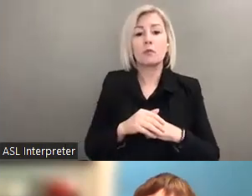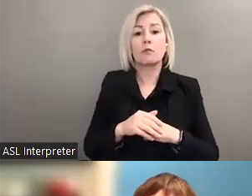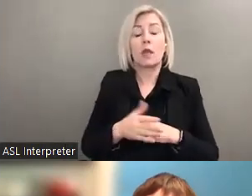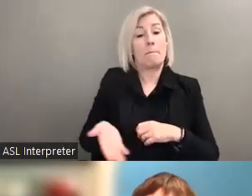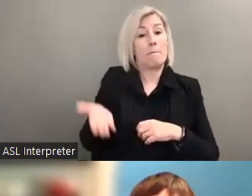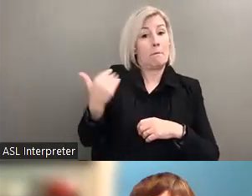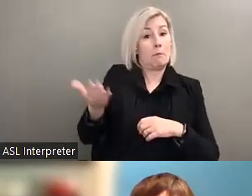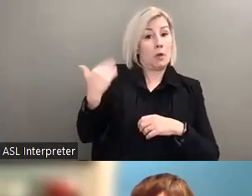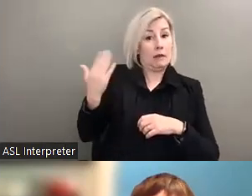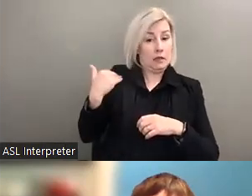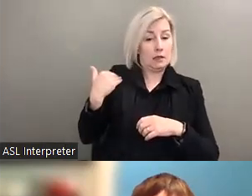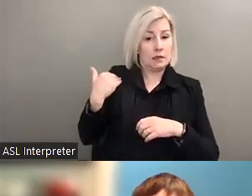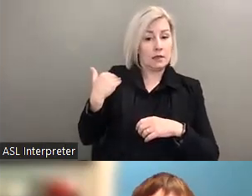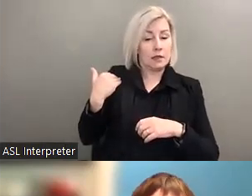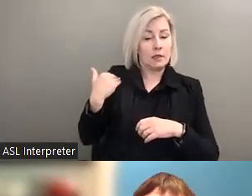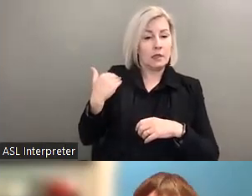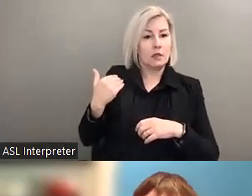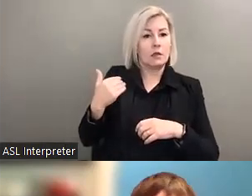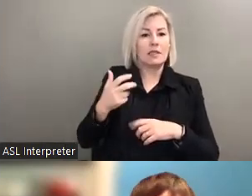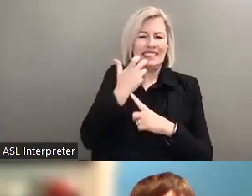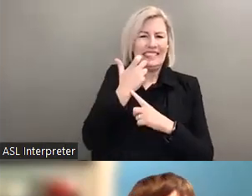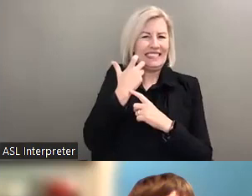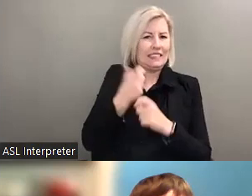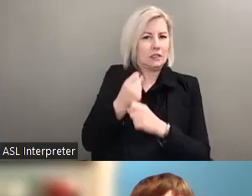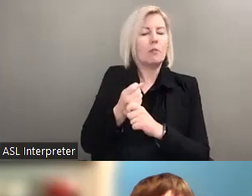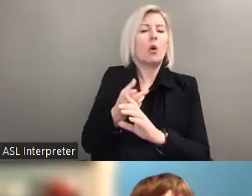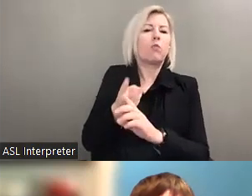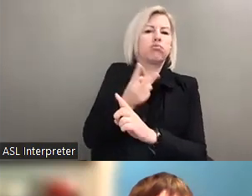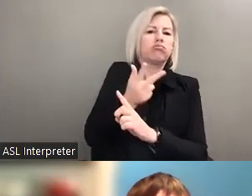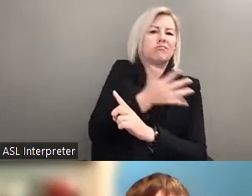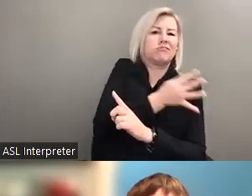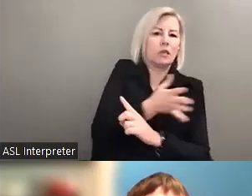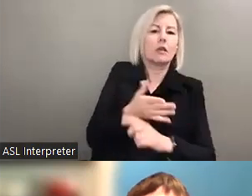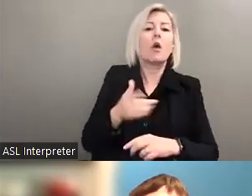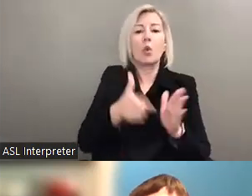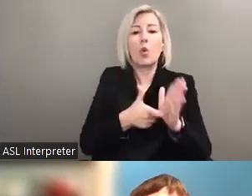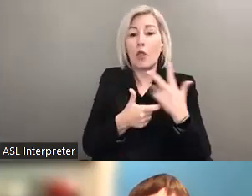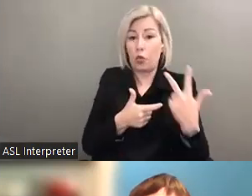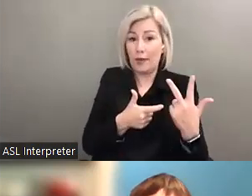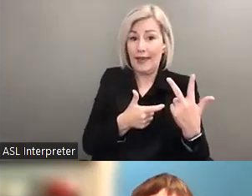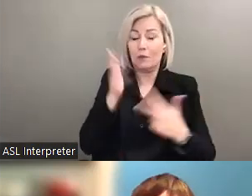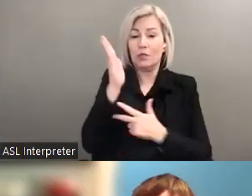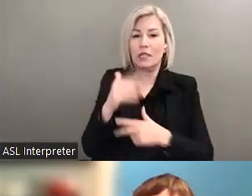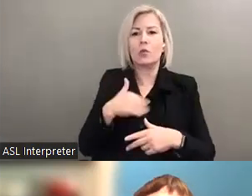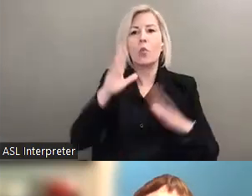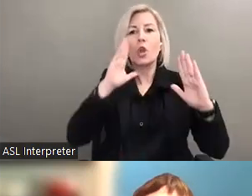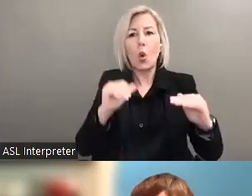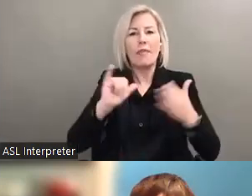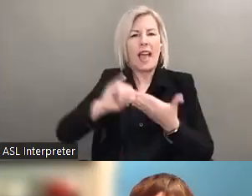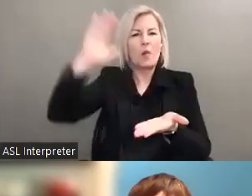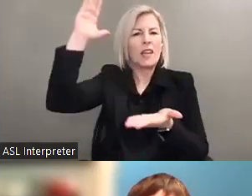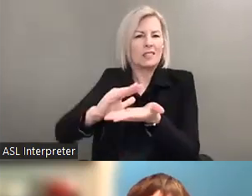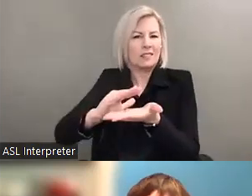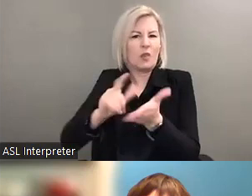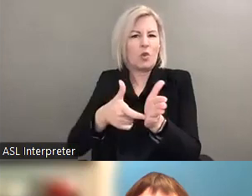ArtsCONNECT cycles, before the most recent cycle, 3 presenters were required, and we hope that the continued reduction of